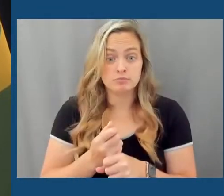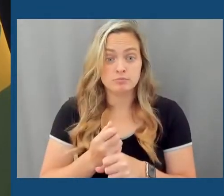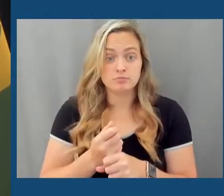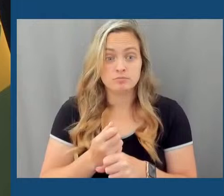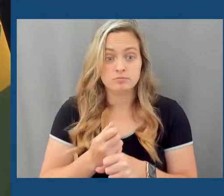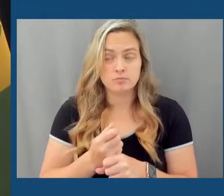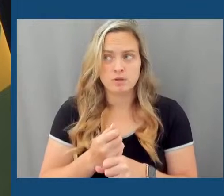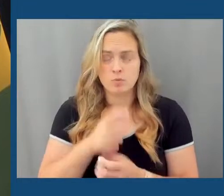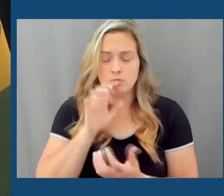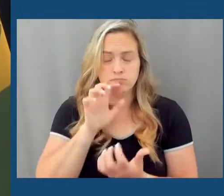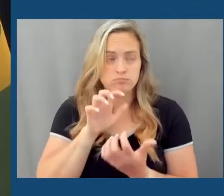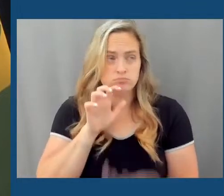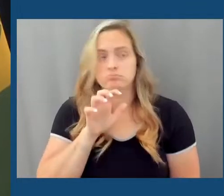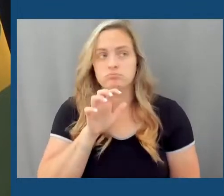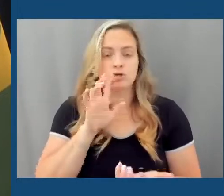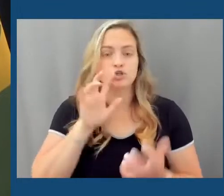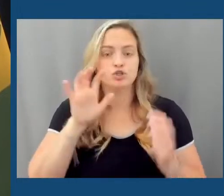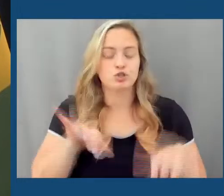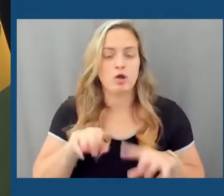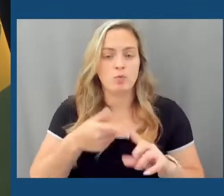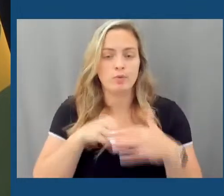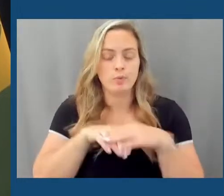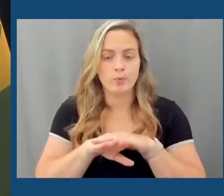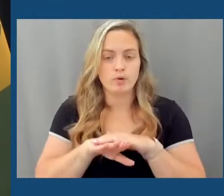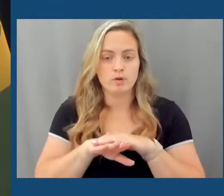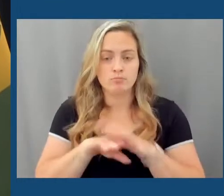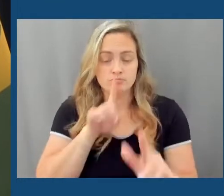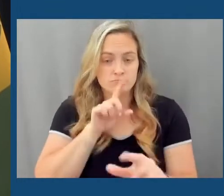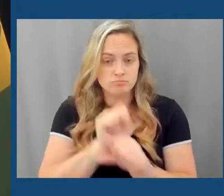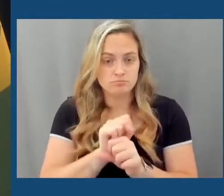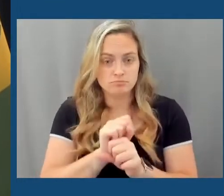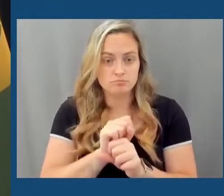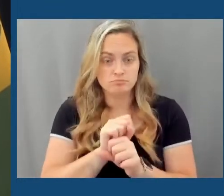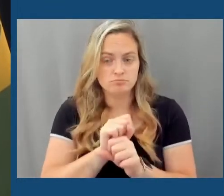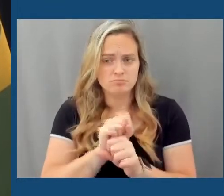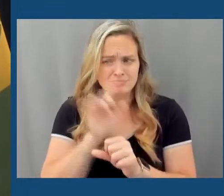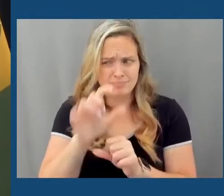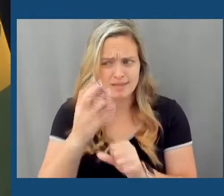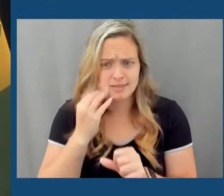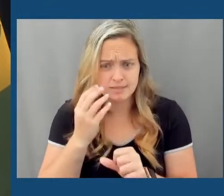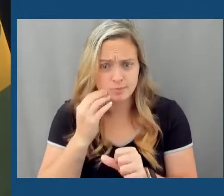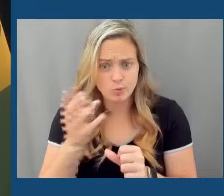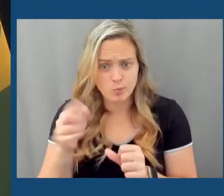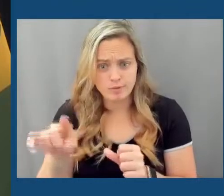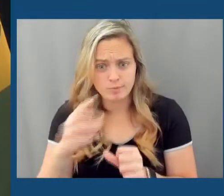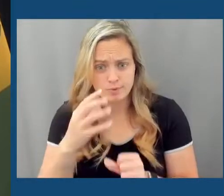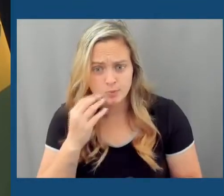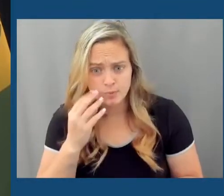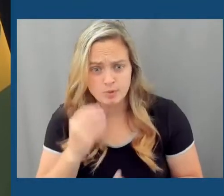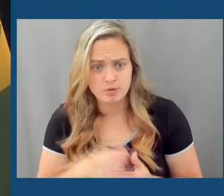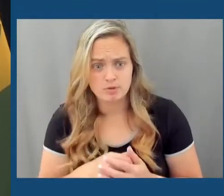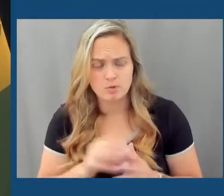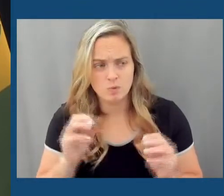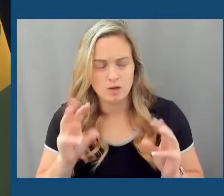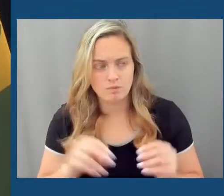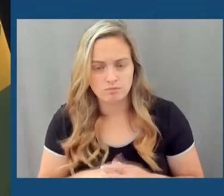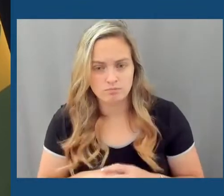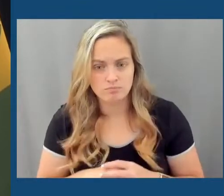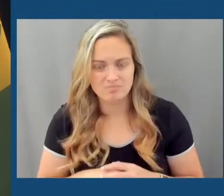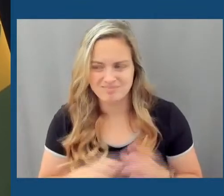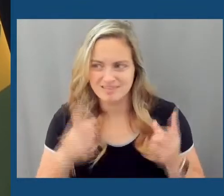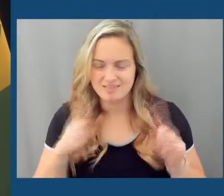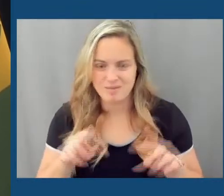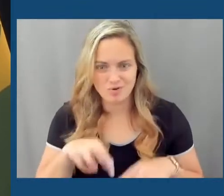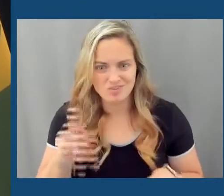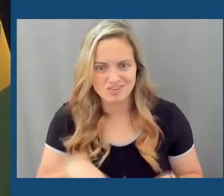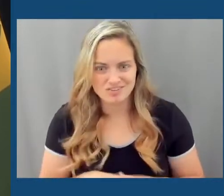jaws will drop when they walk through those doors. They truly will. And that's what the kind of experience you want people to have, that sense of wonder, like, wow, this is happening in